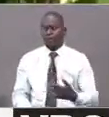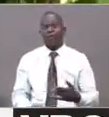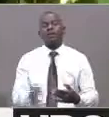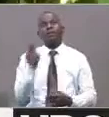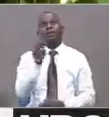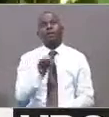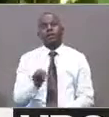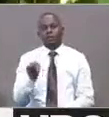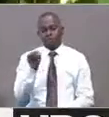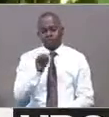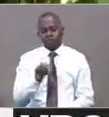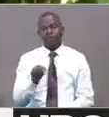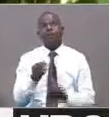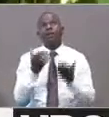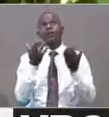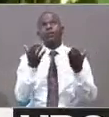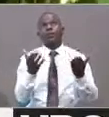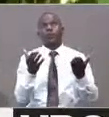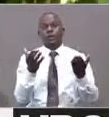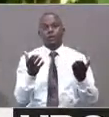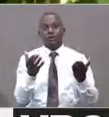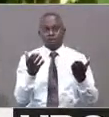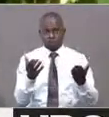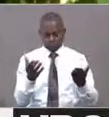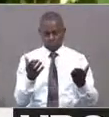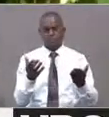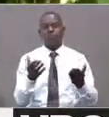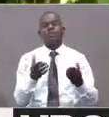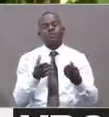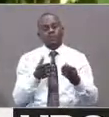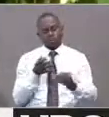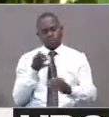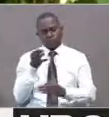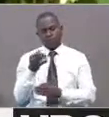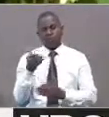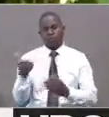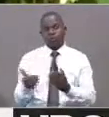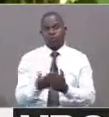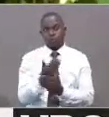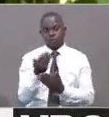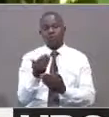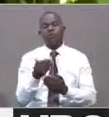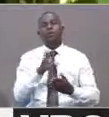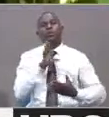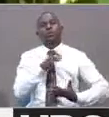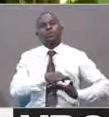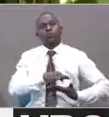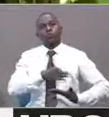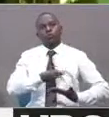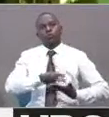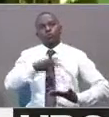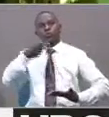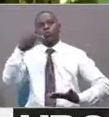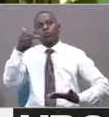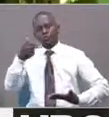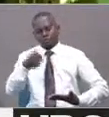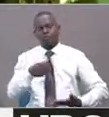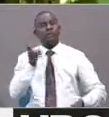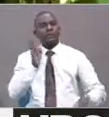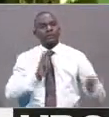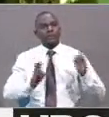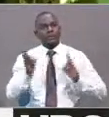nation into your hands as we move forward into the new wave of glory that you are releasing to